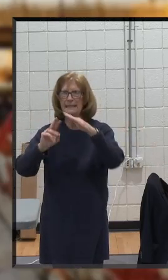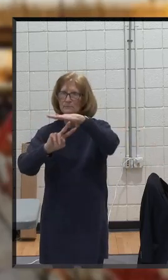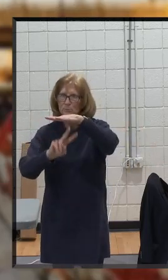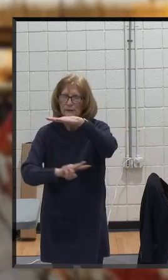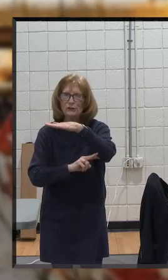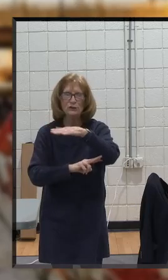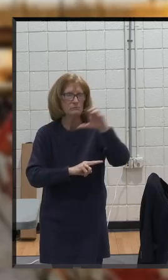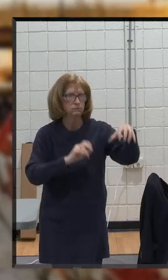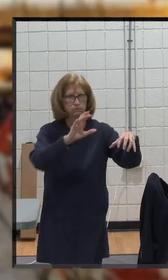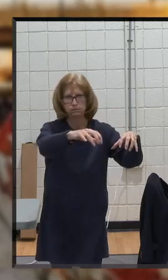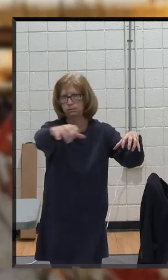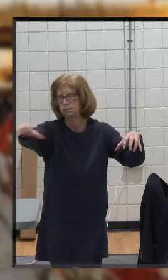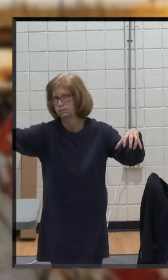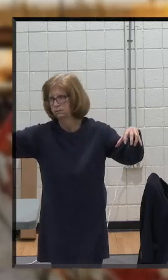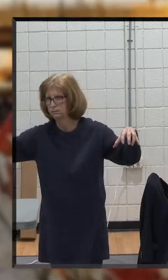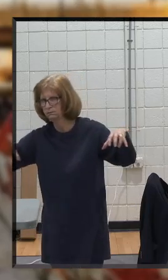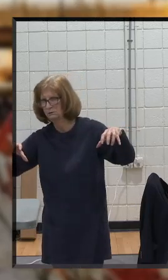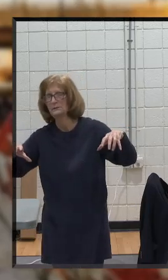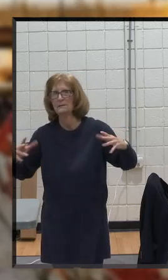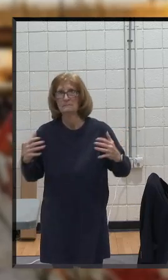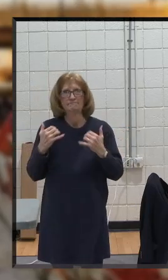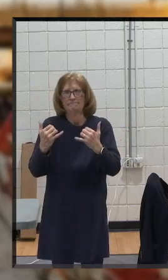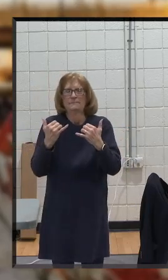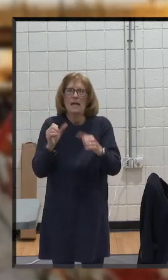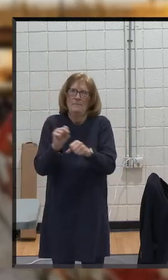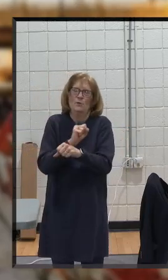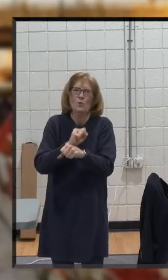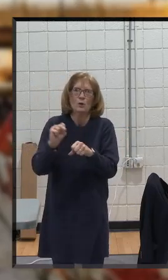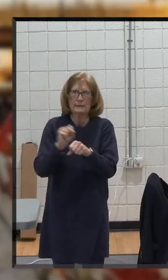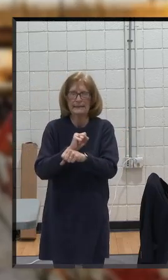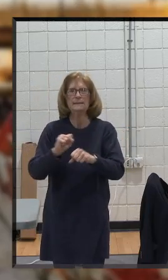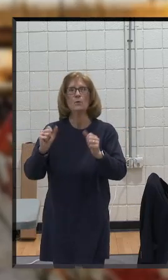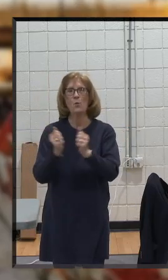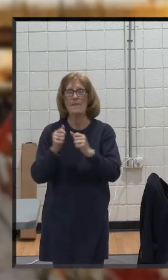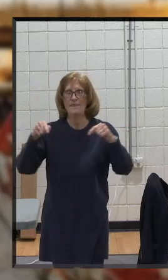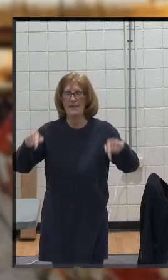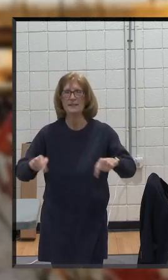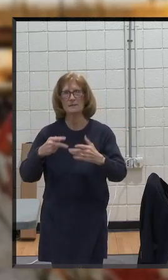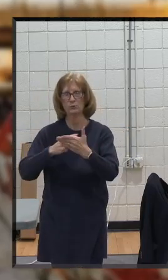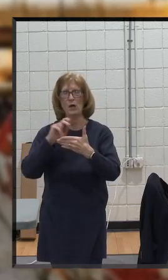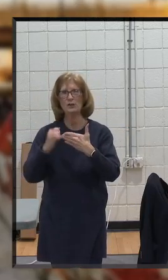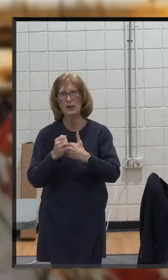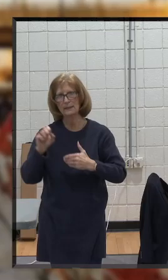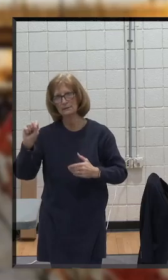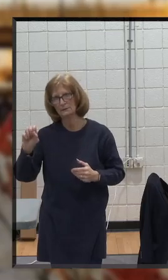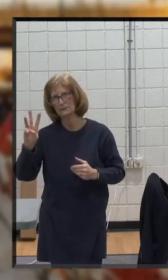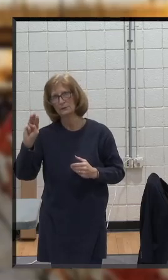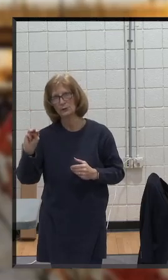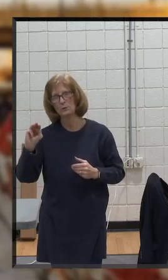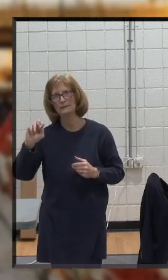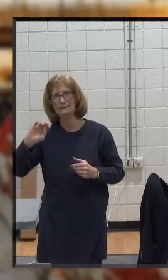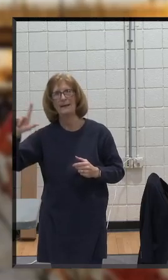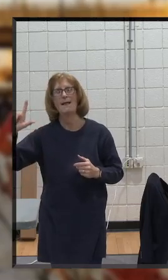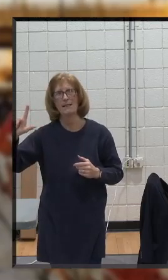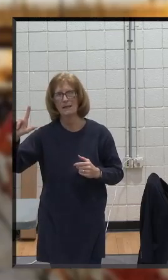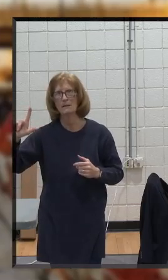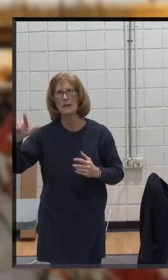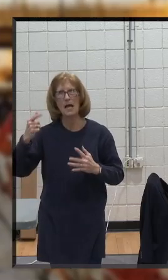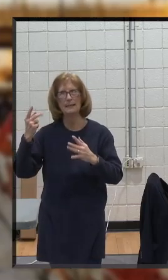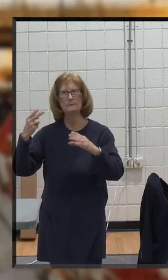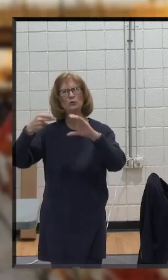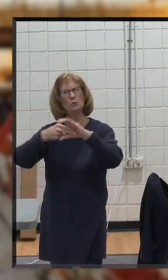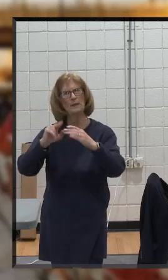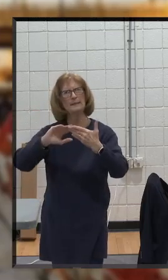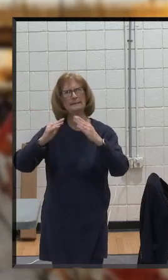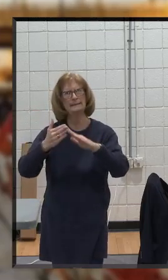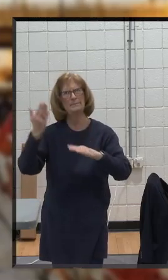at the moment, I've been working closely on the Swindell Bridge since I started at the city in 2019.